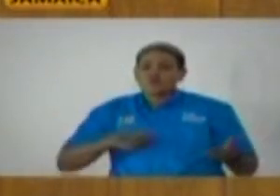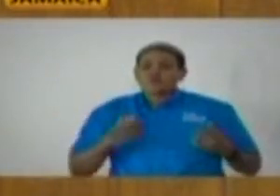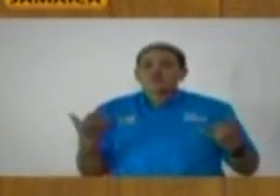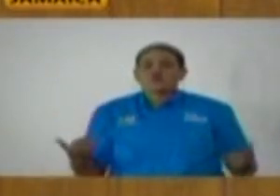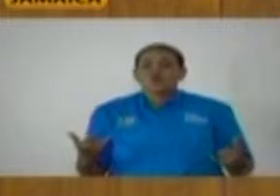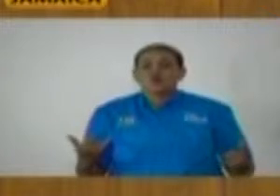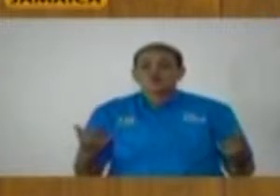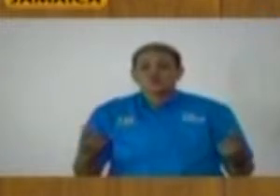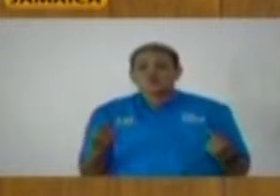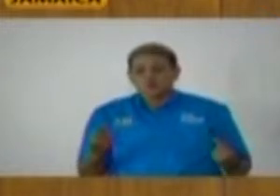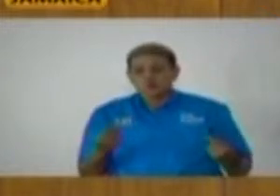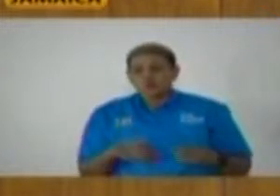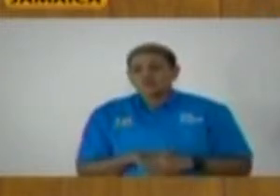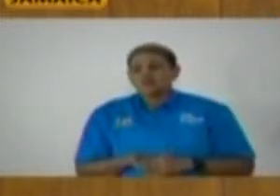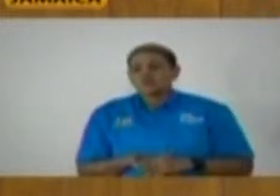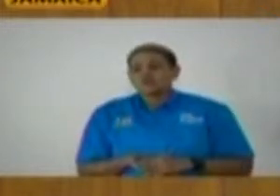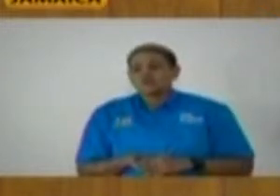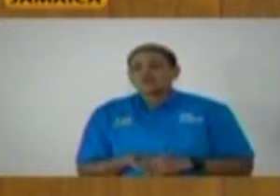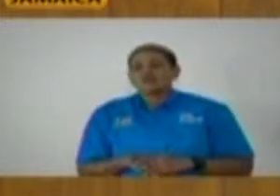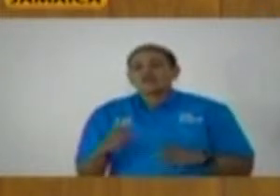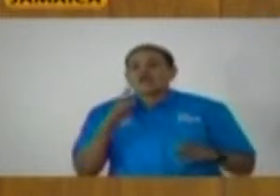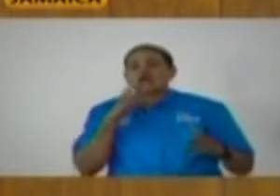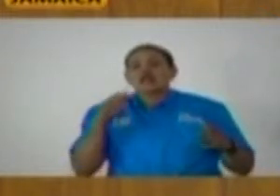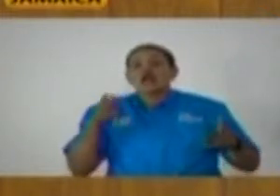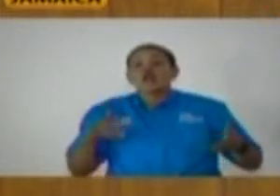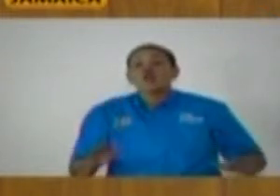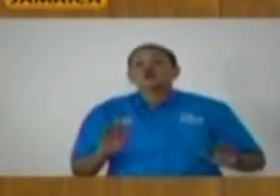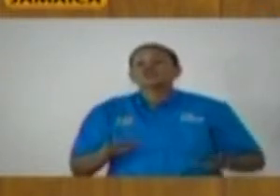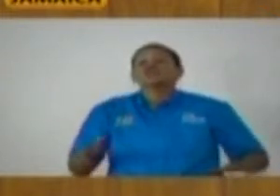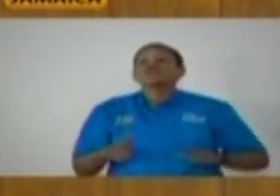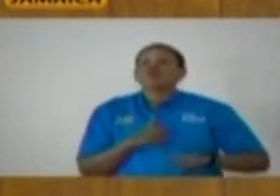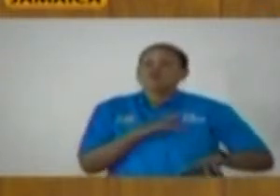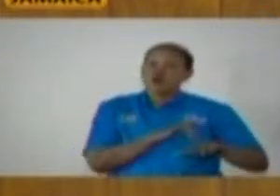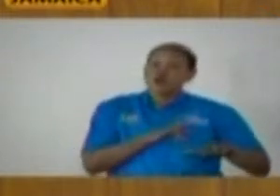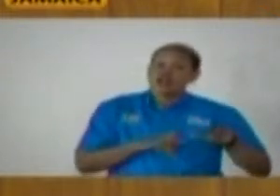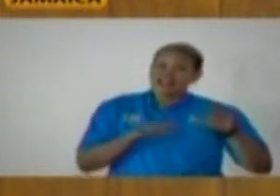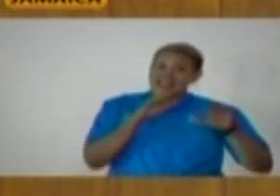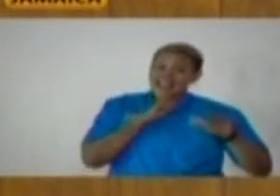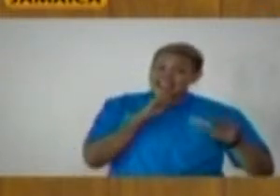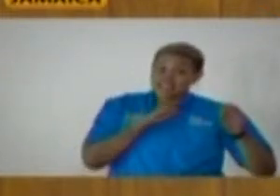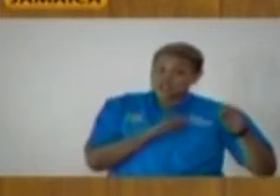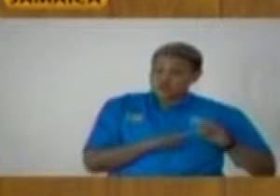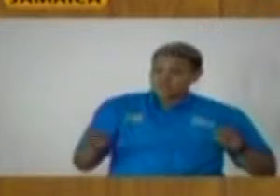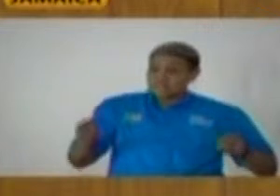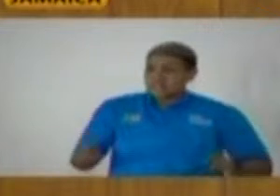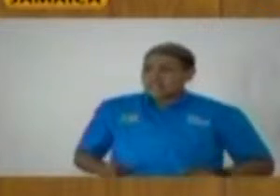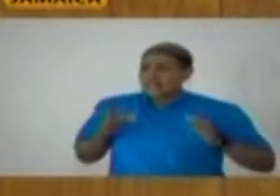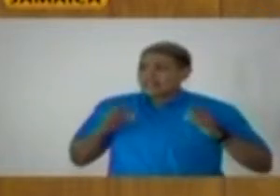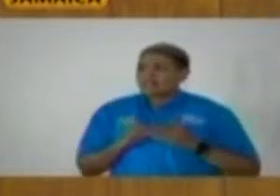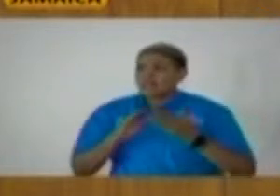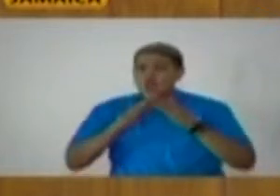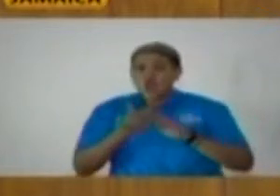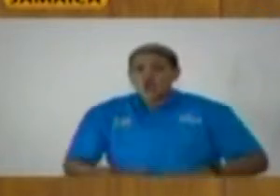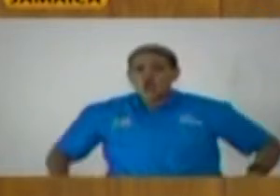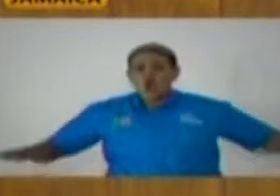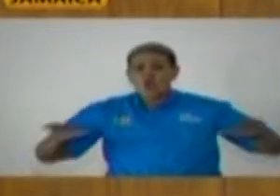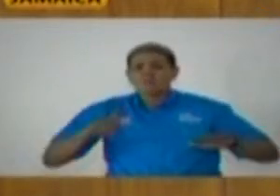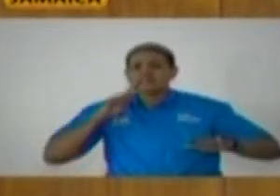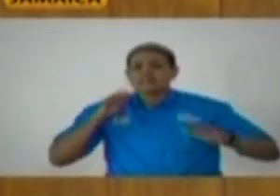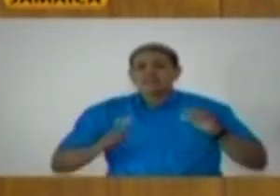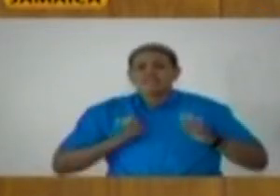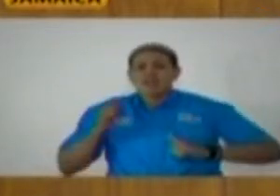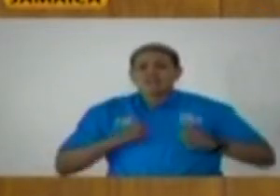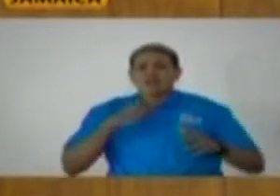now. Right? And enabling children from an early age to learn to live in a community is a